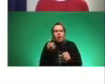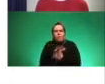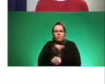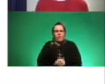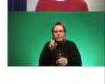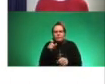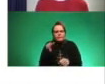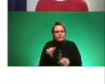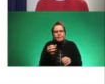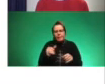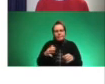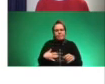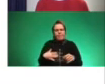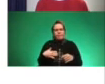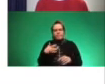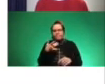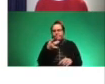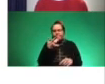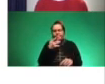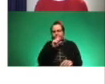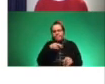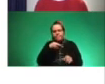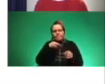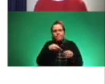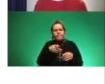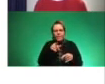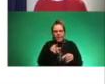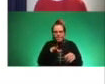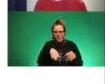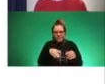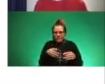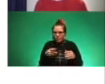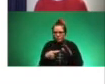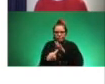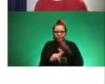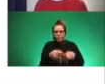is the Antarctica I know and love. And you can see it down the bottom there. It's just exposed rock.